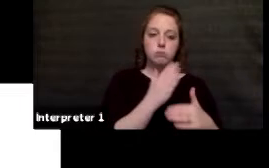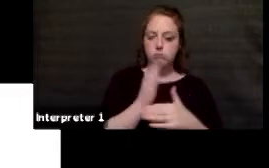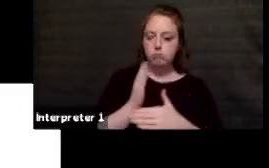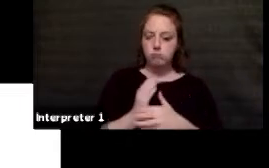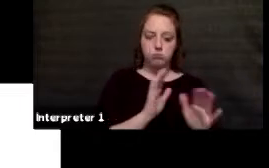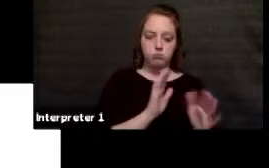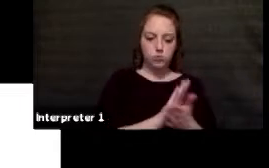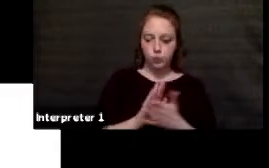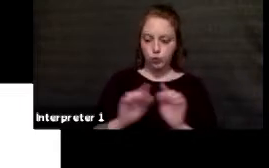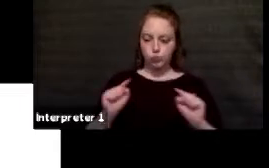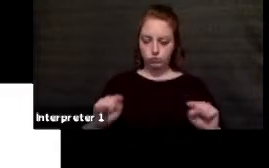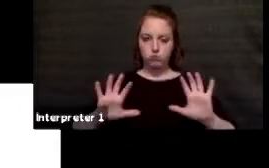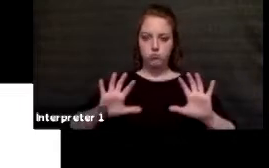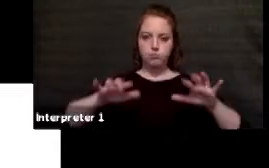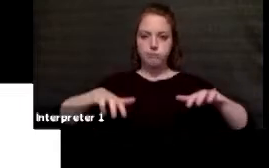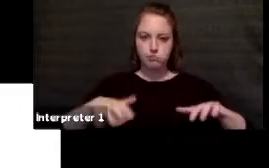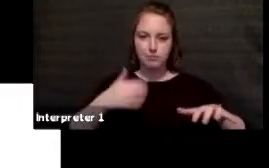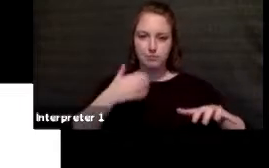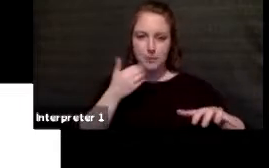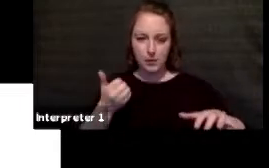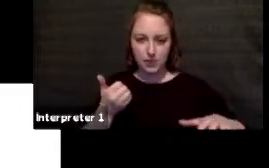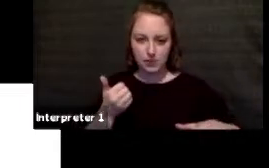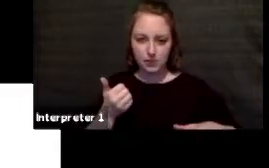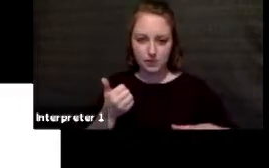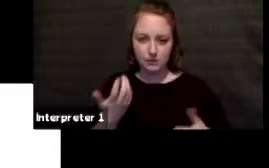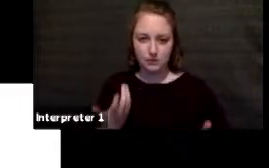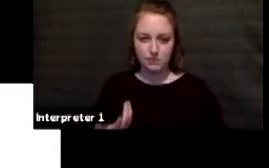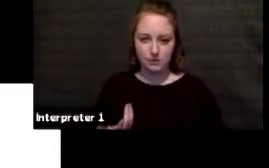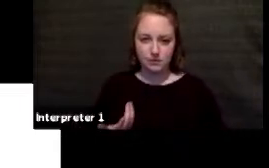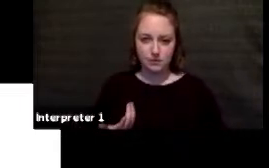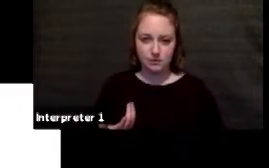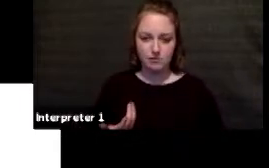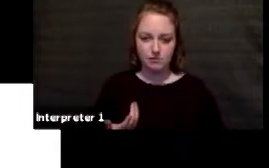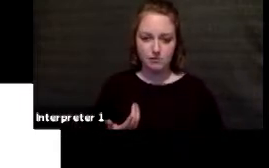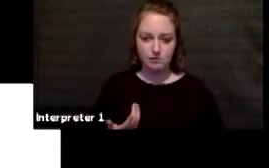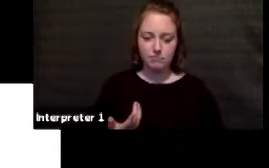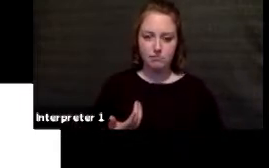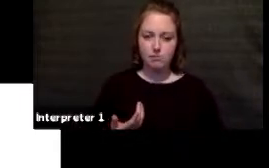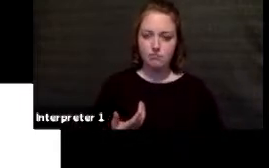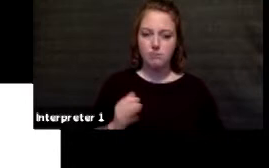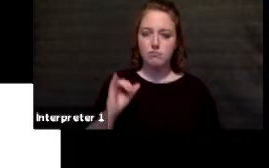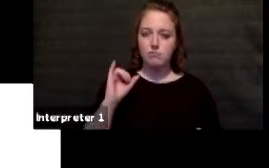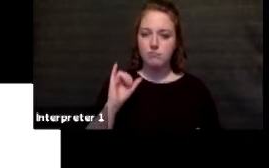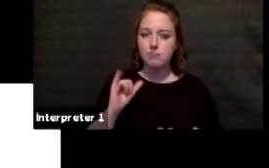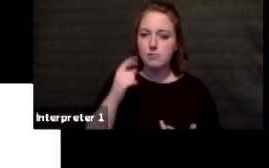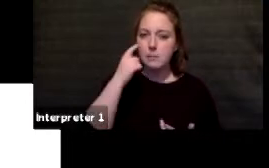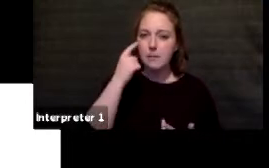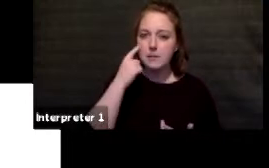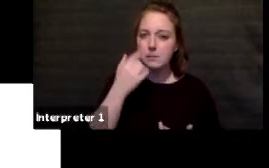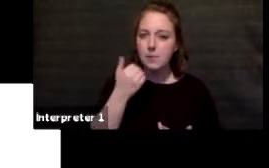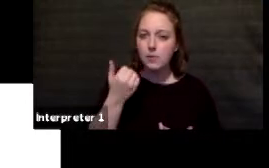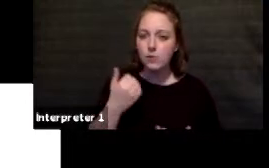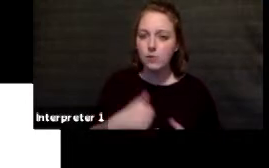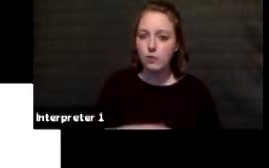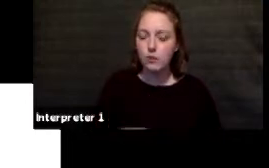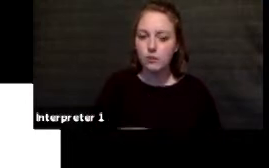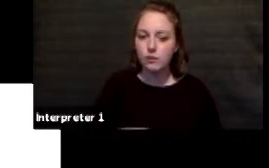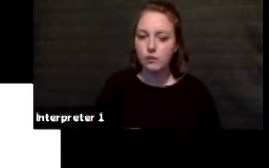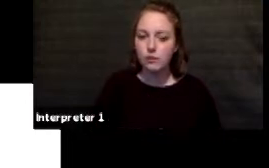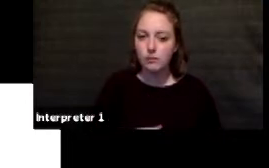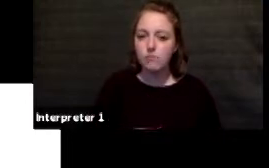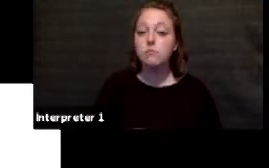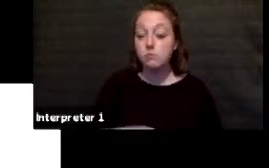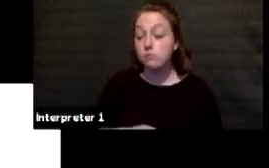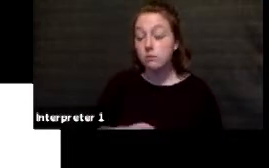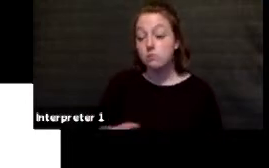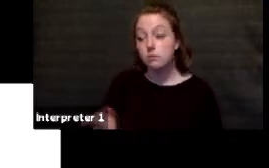uh, does it make more sense financially and for the resources for the students to have two medium-sized schools? And yes,